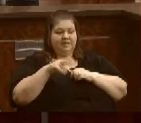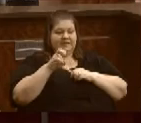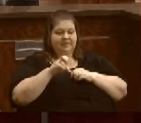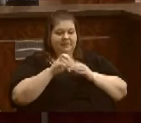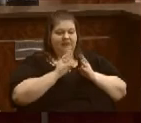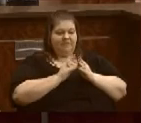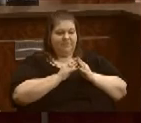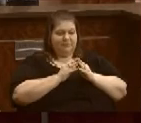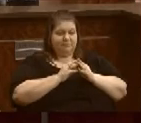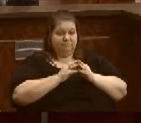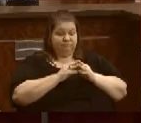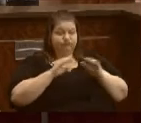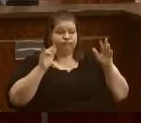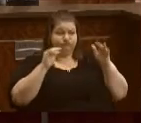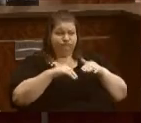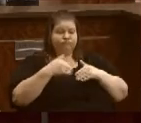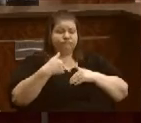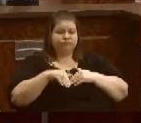attended.